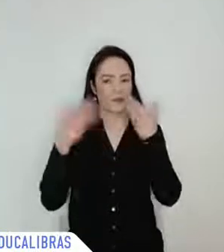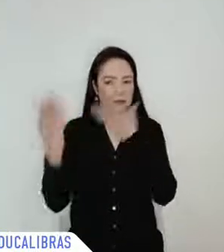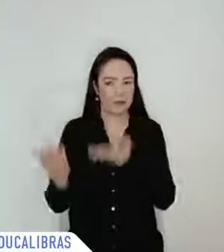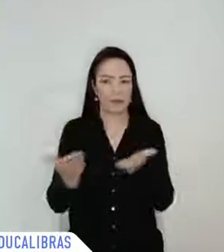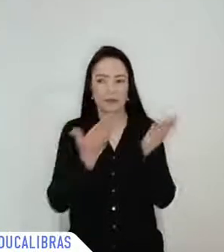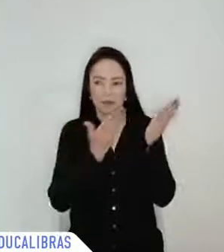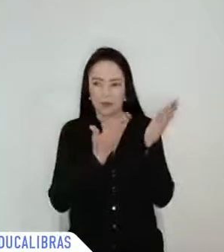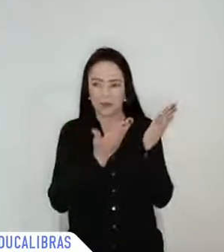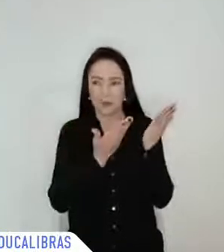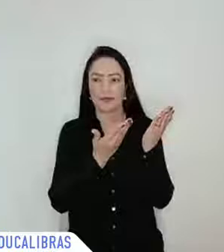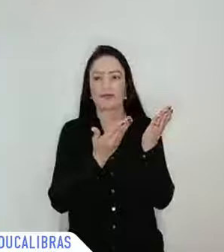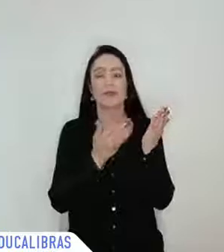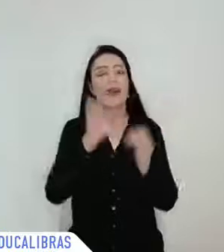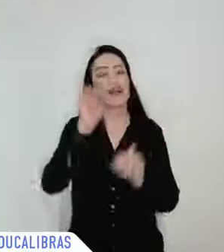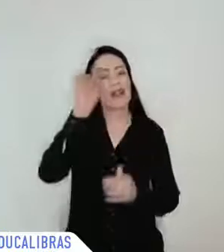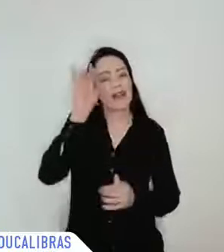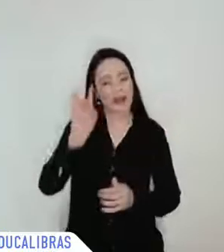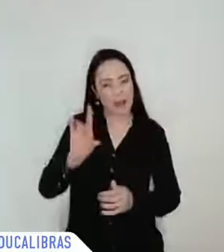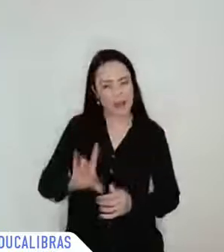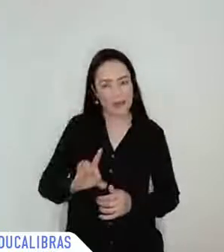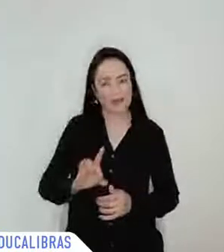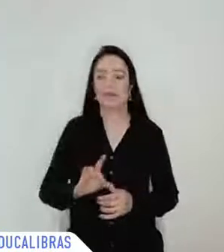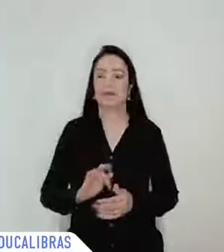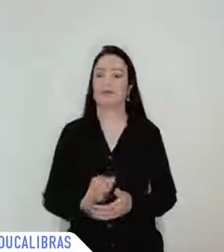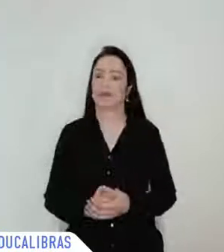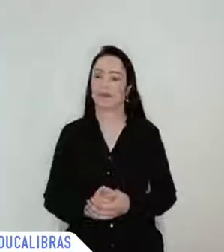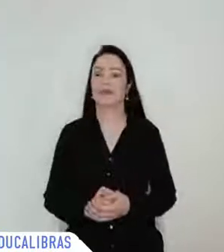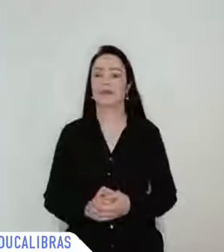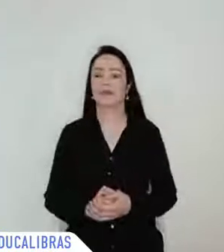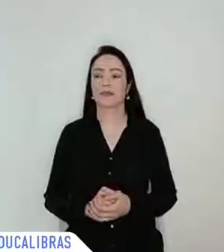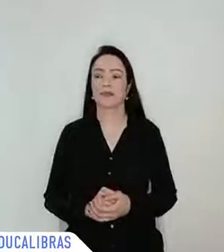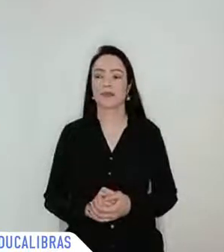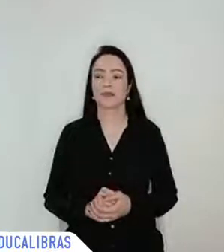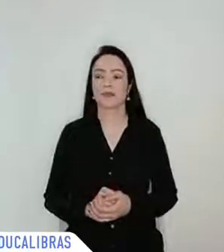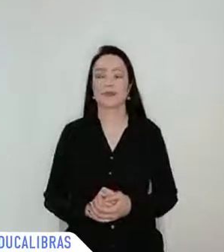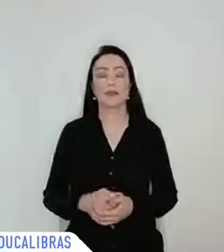going to read the question and then